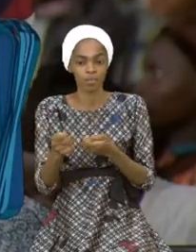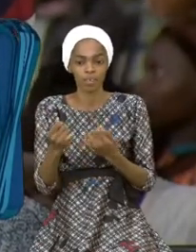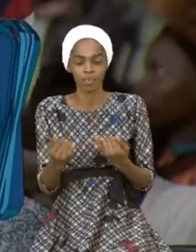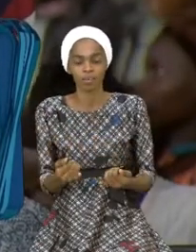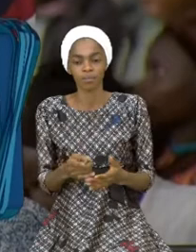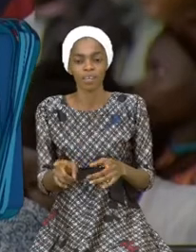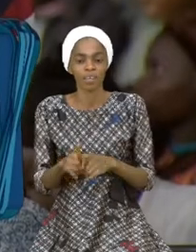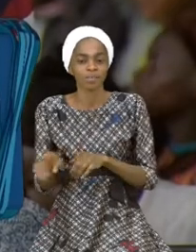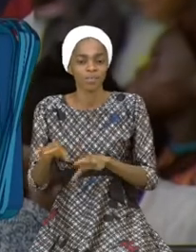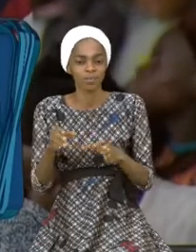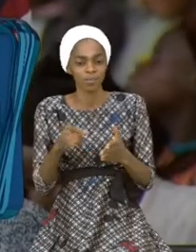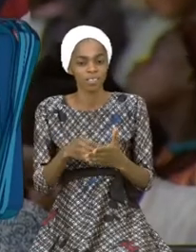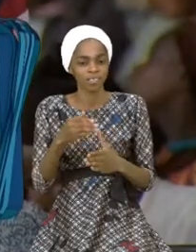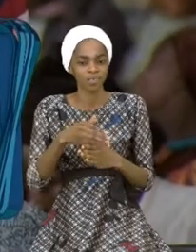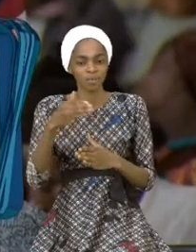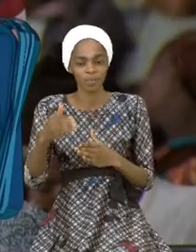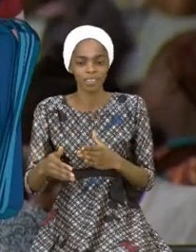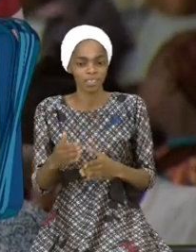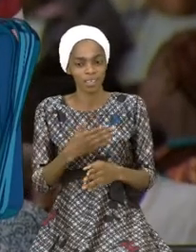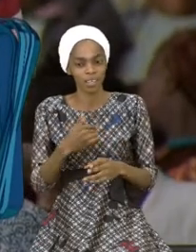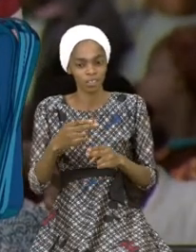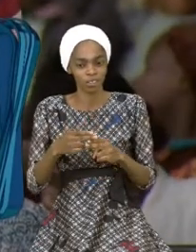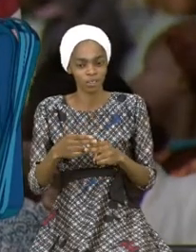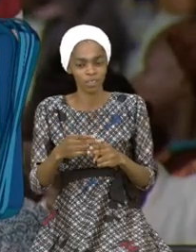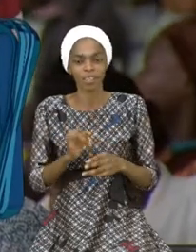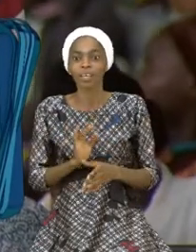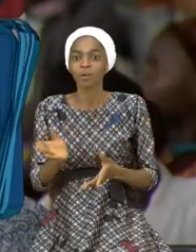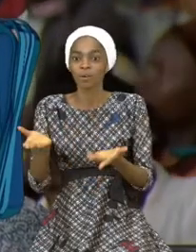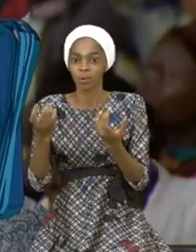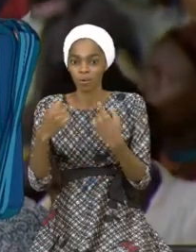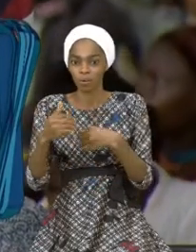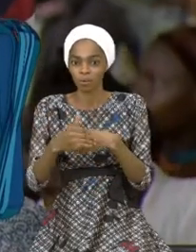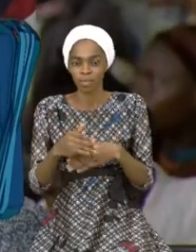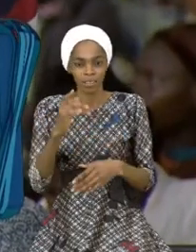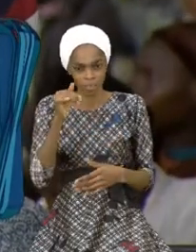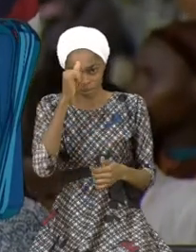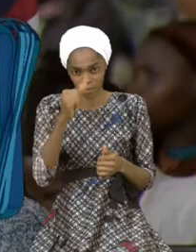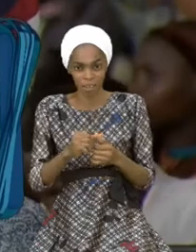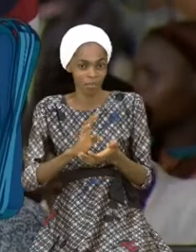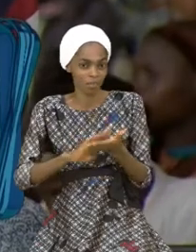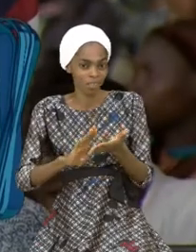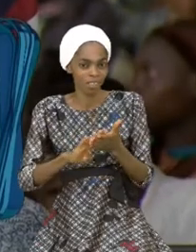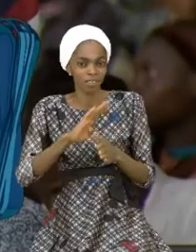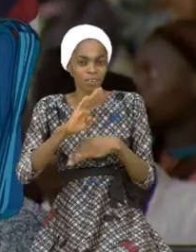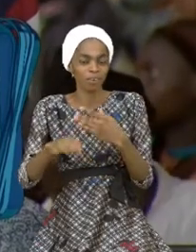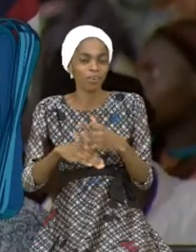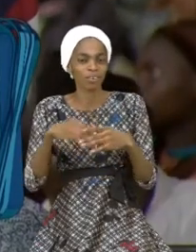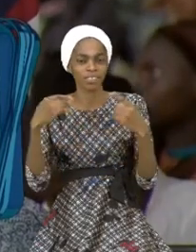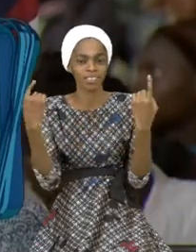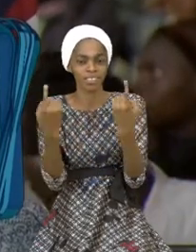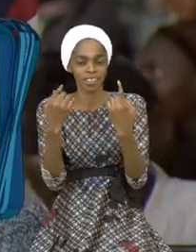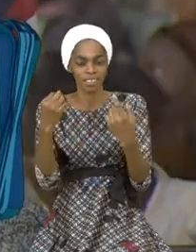and yet briefly. Then I'll come back. He forgives all your sins. He will